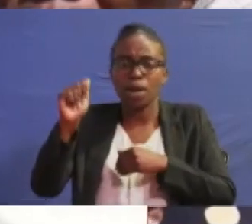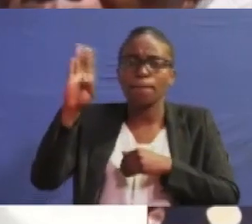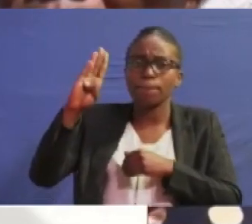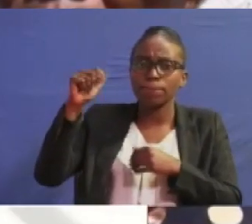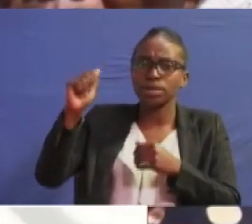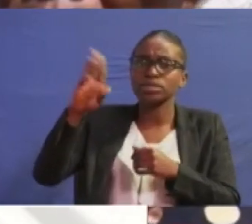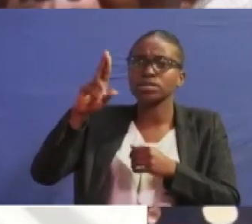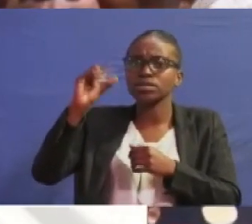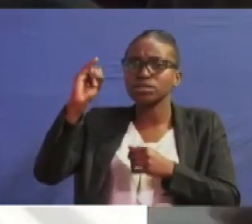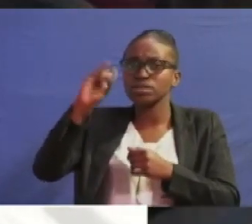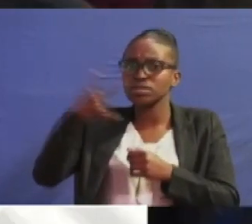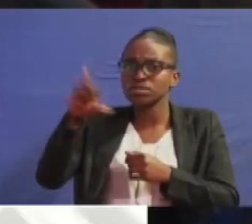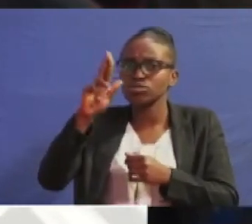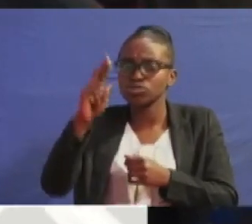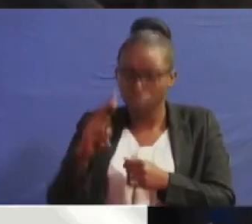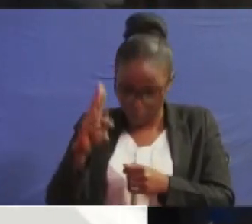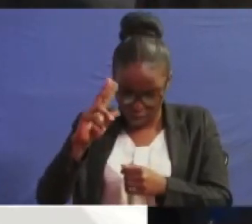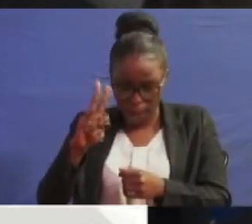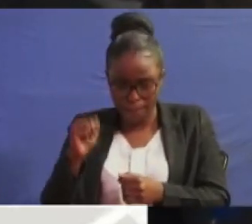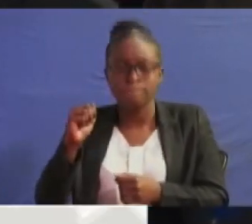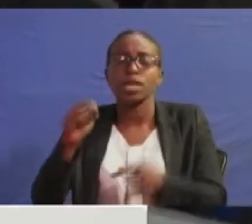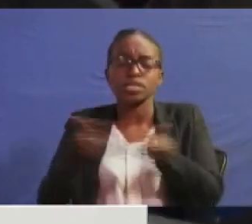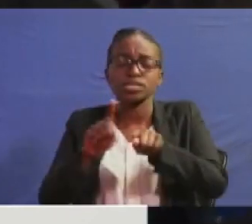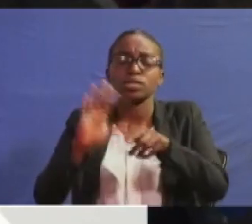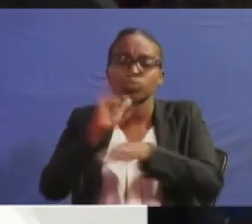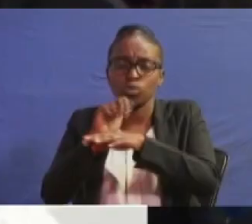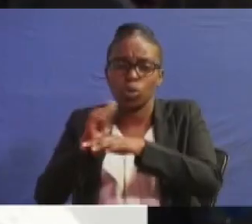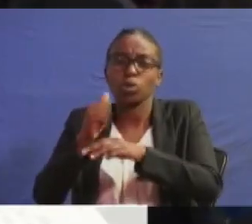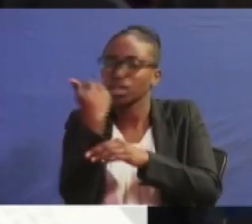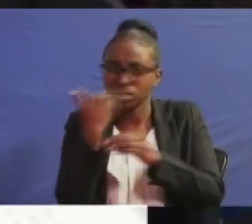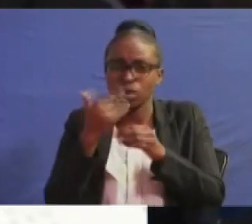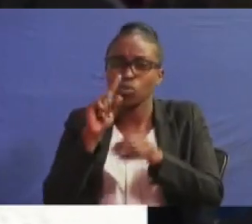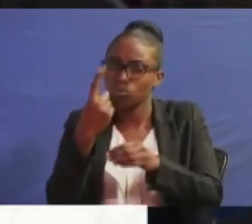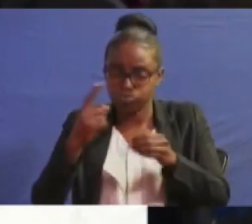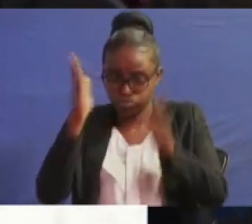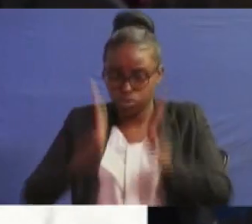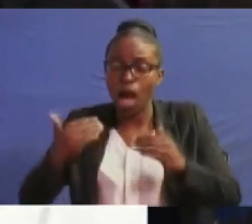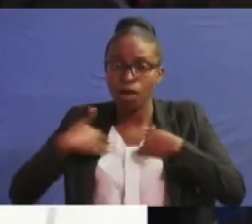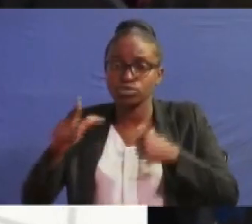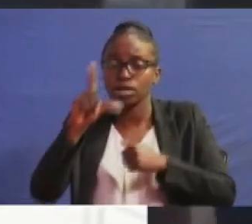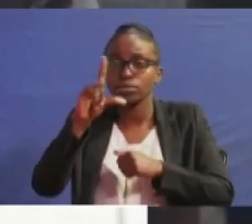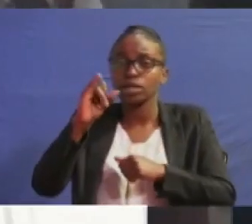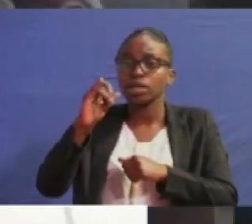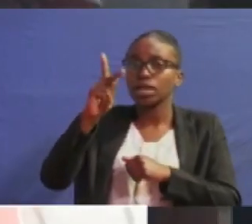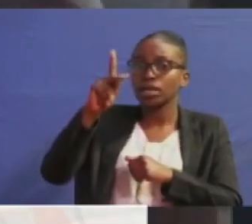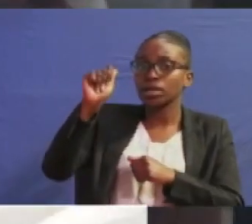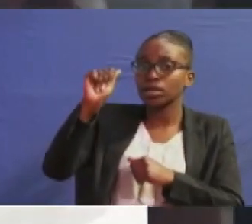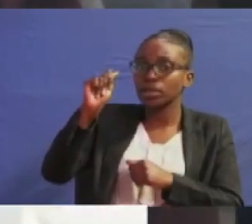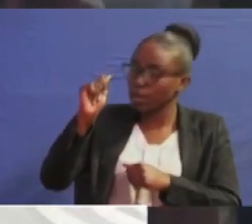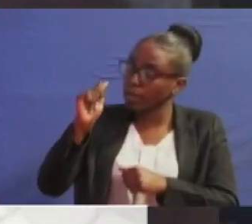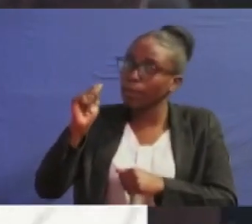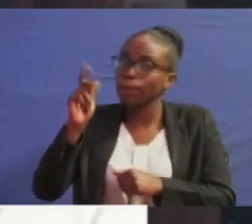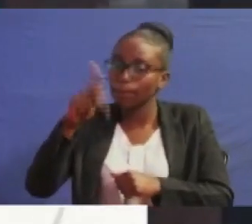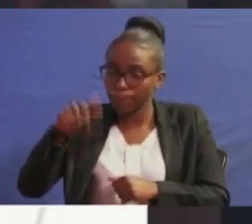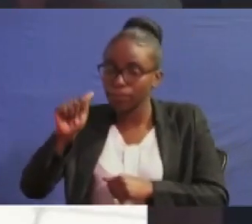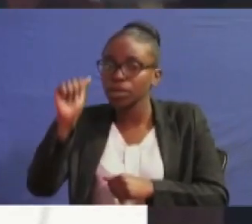one person called Gachagua. Additionally, some believe that some of the opinions issued in Laikipia are not that of their own, stating that some